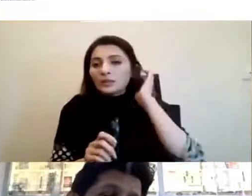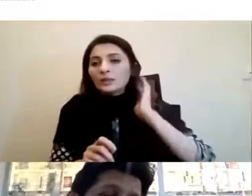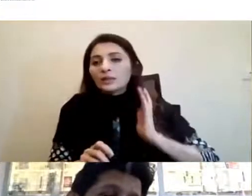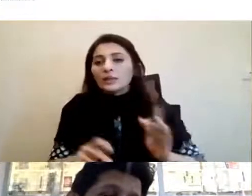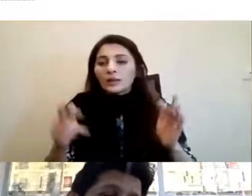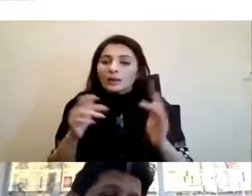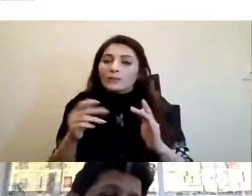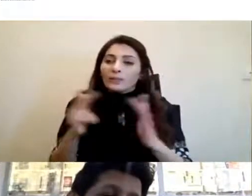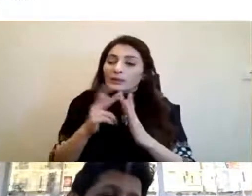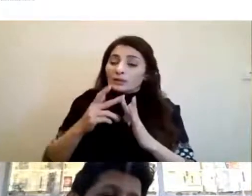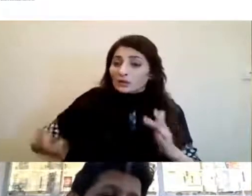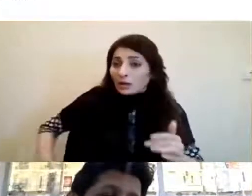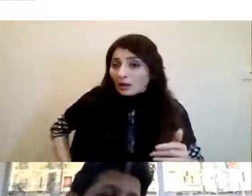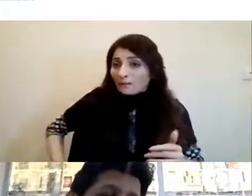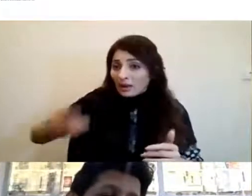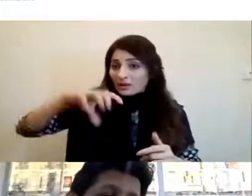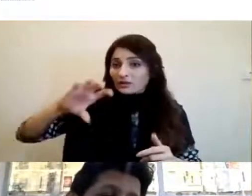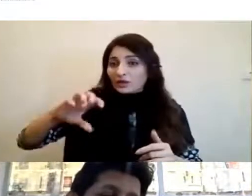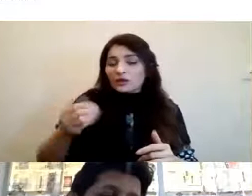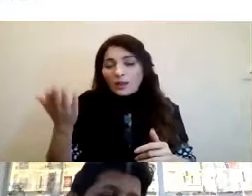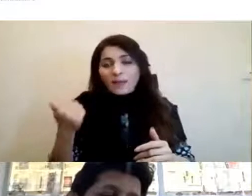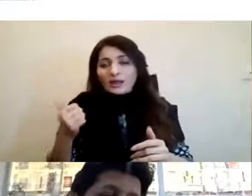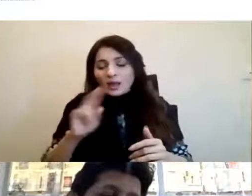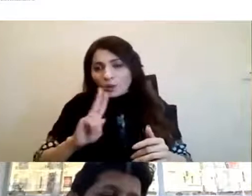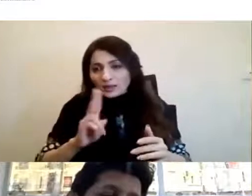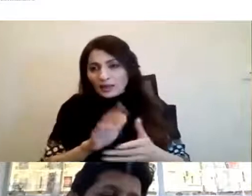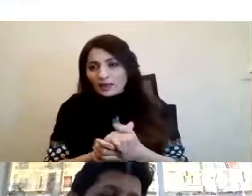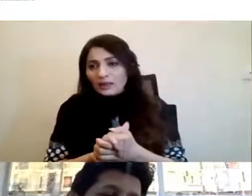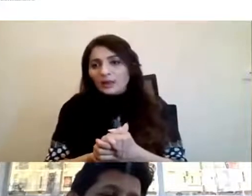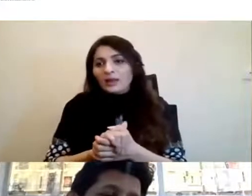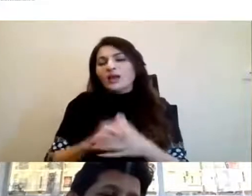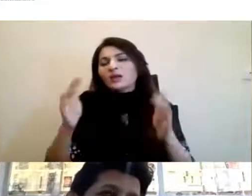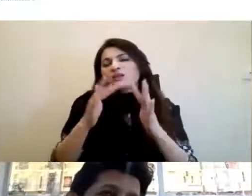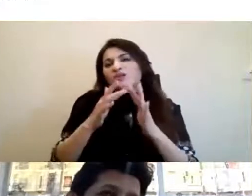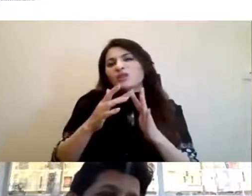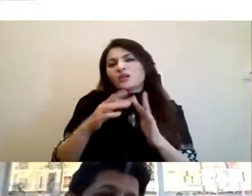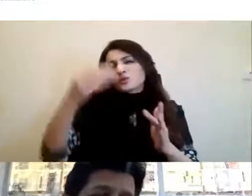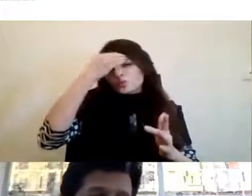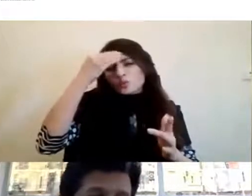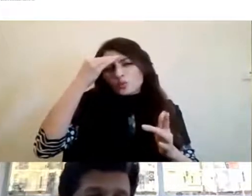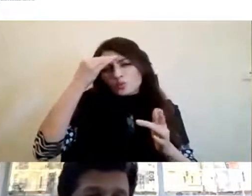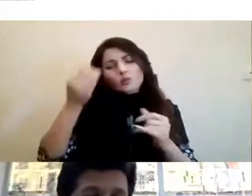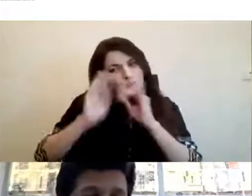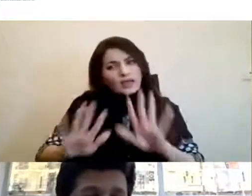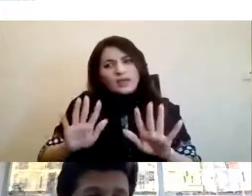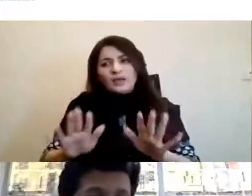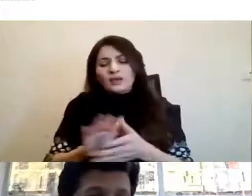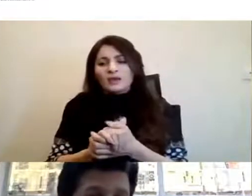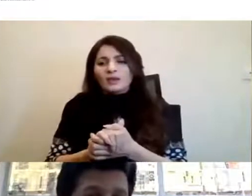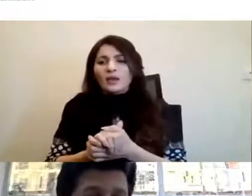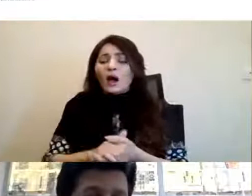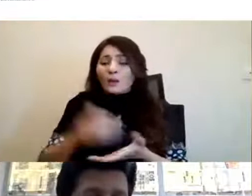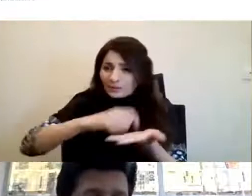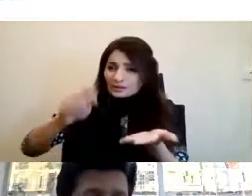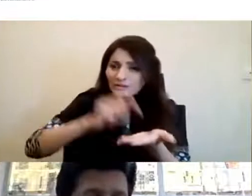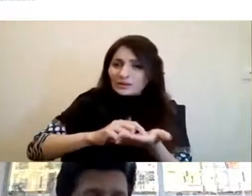Bangladesh initiative already mentioned the digital inclusion issues very clearly. And we have a law that is Persons with